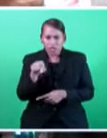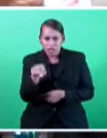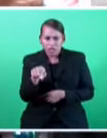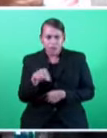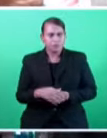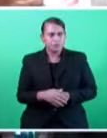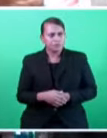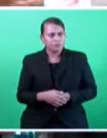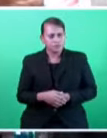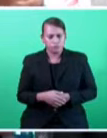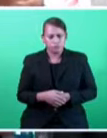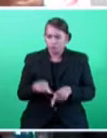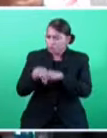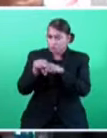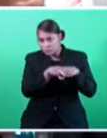tells me that